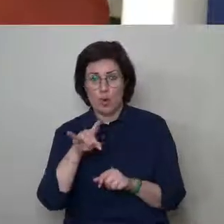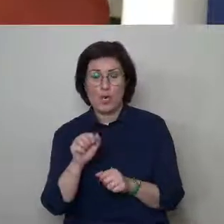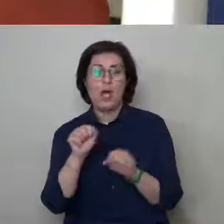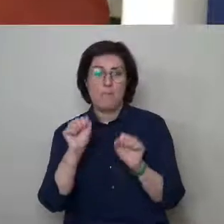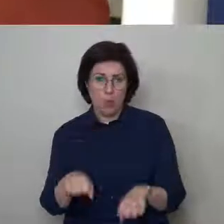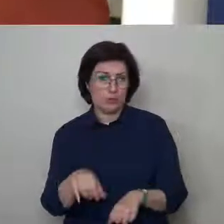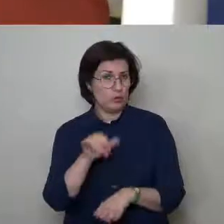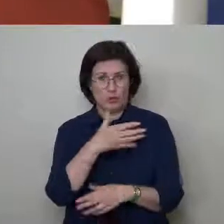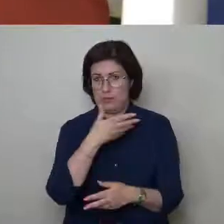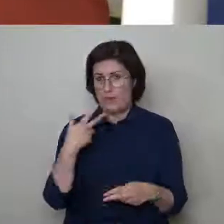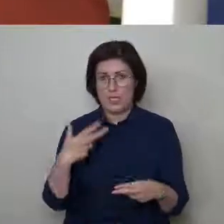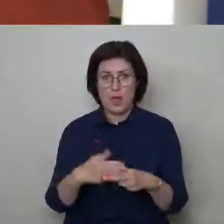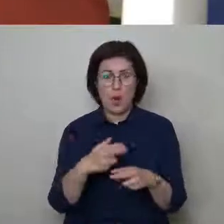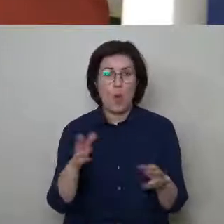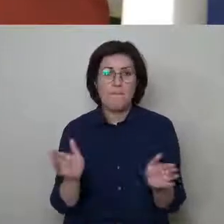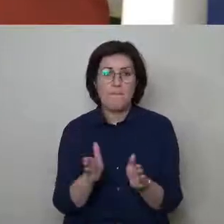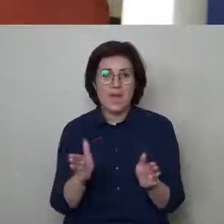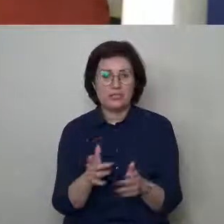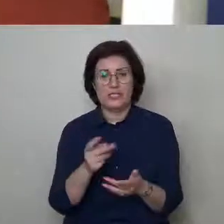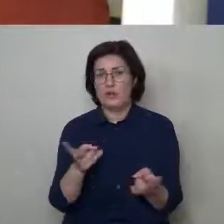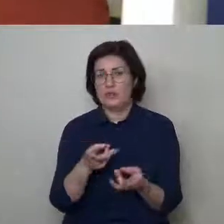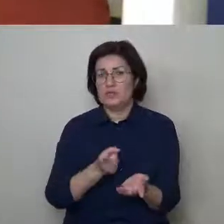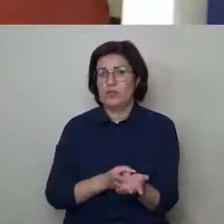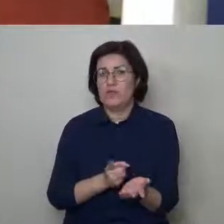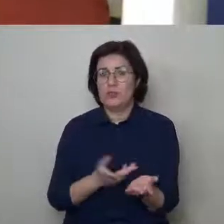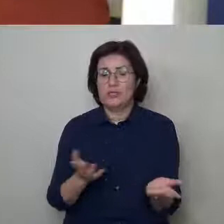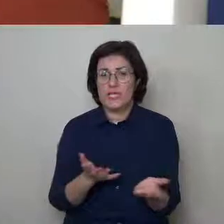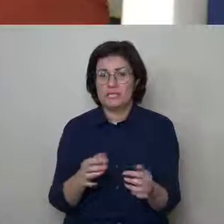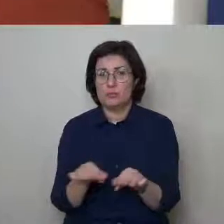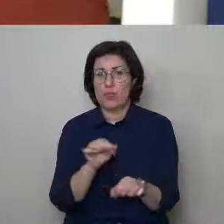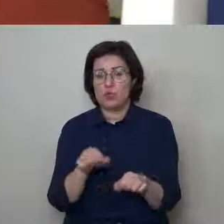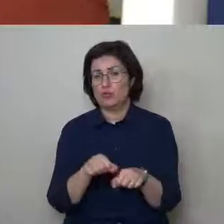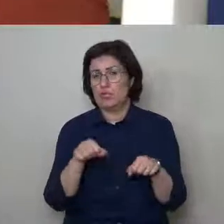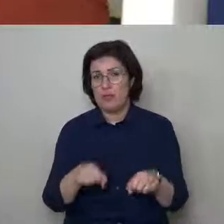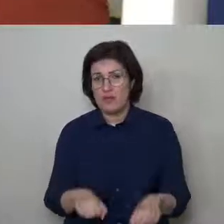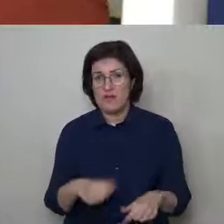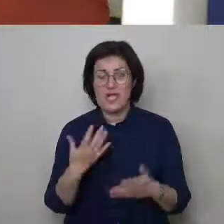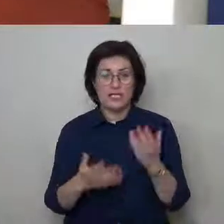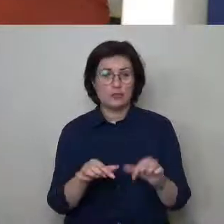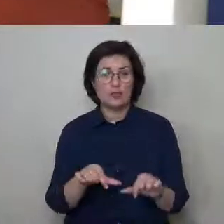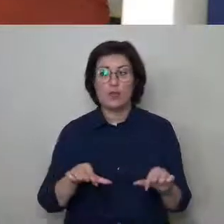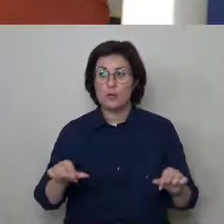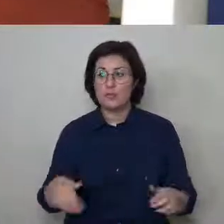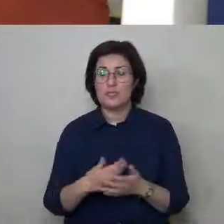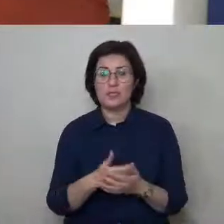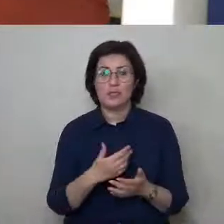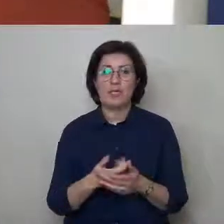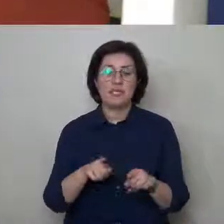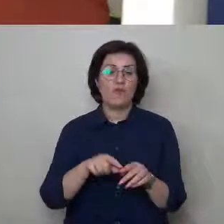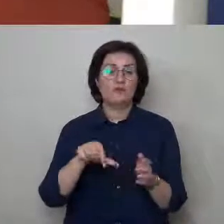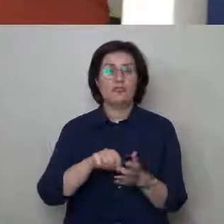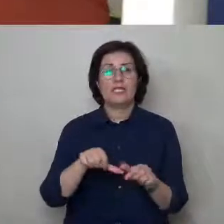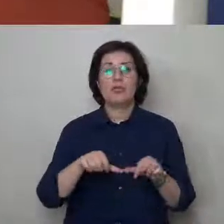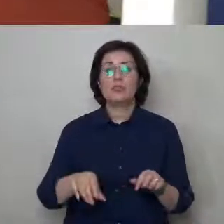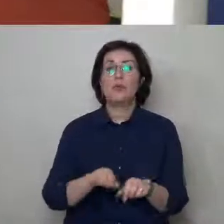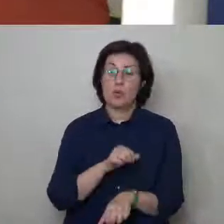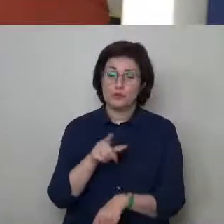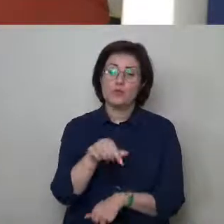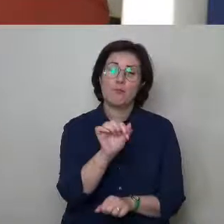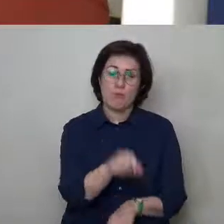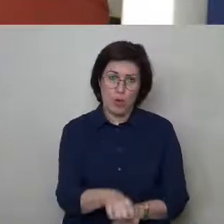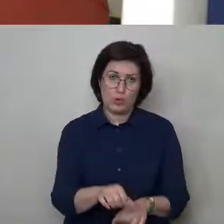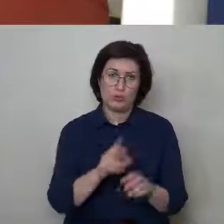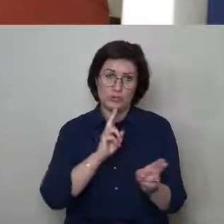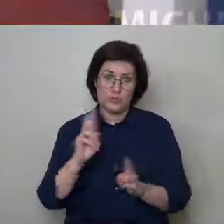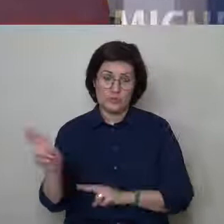do it because they do not have any restriction in terms of the need to prove that their personal rights